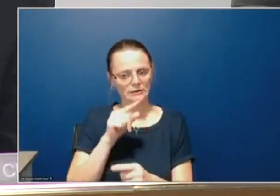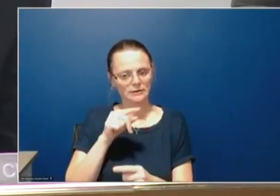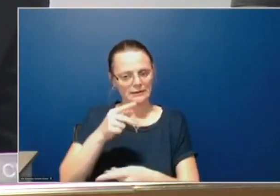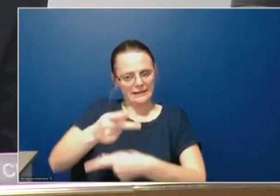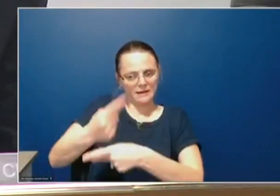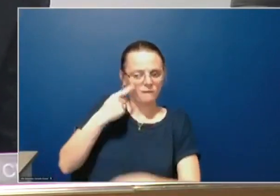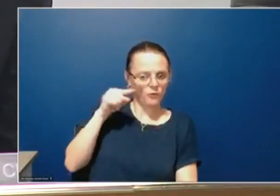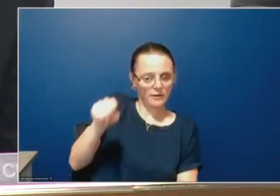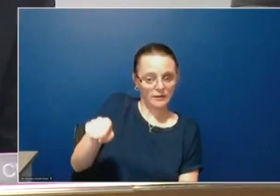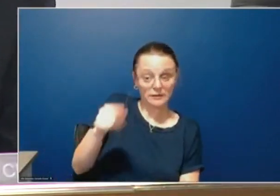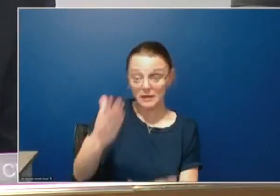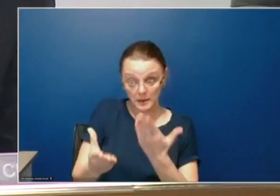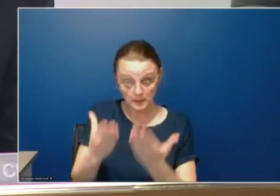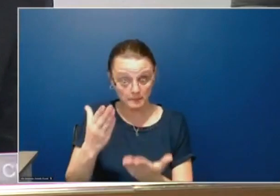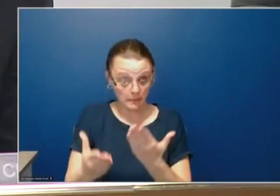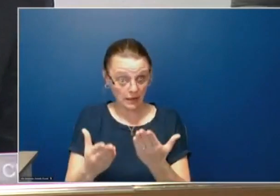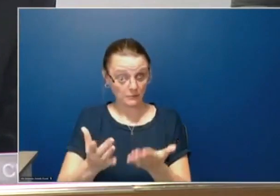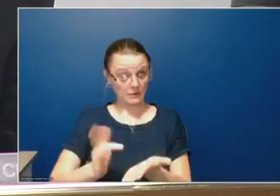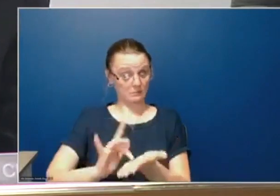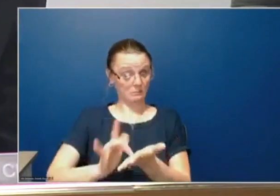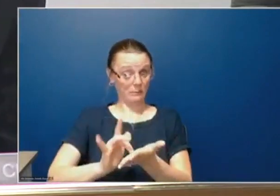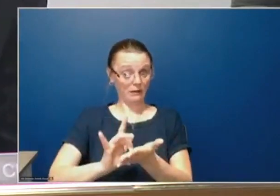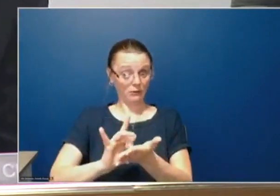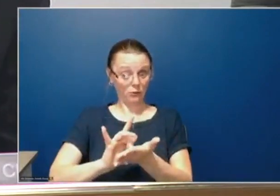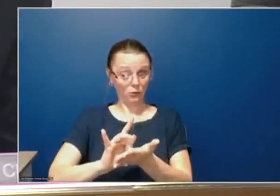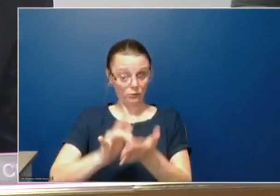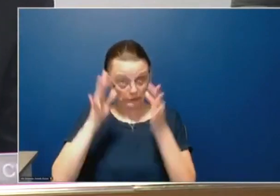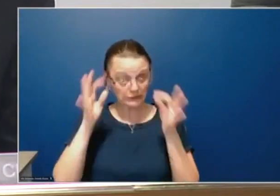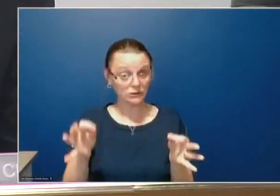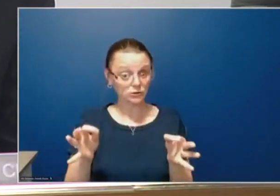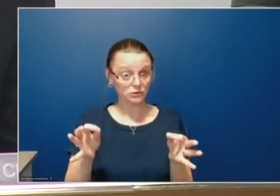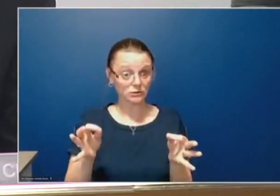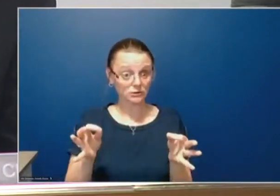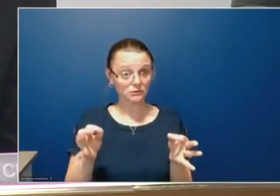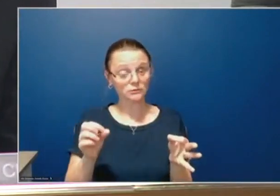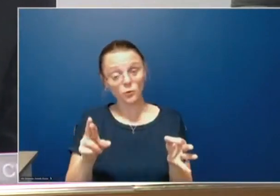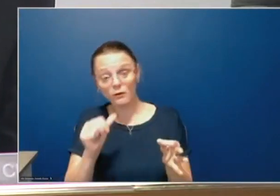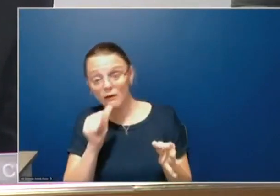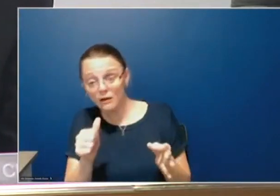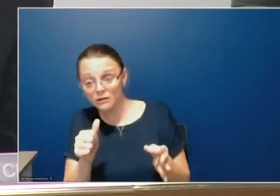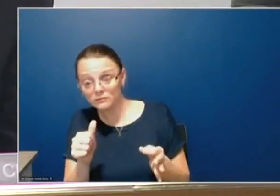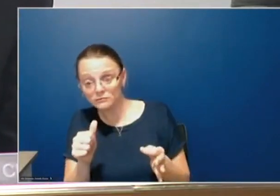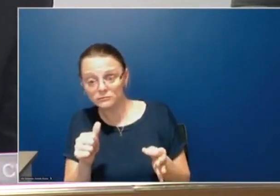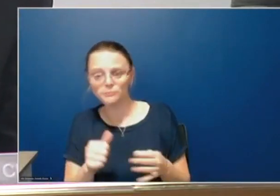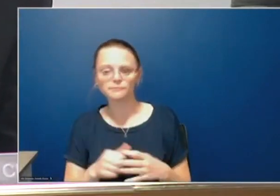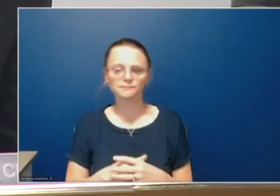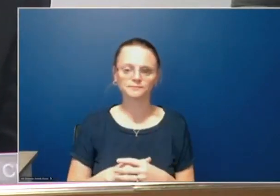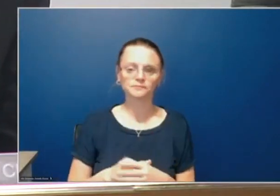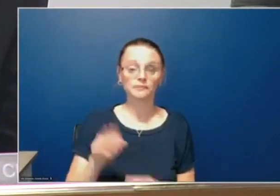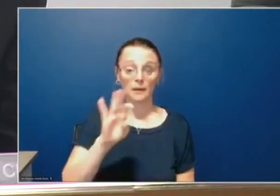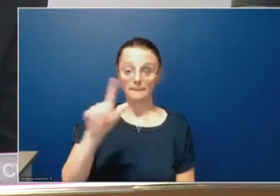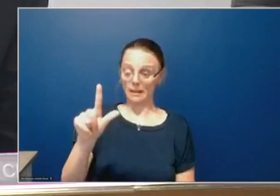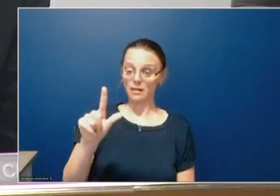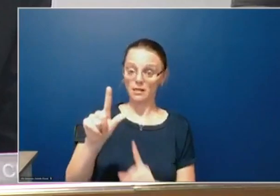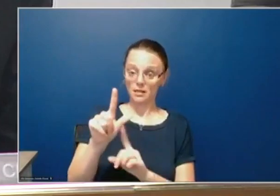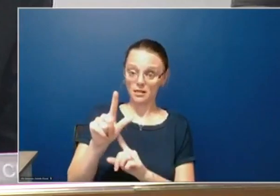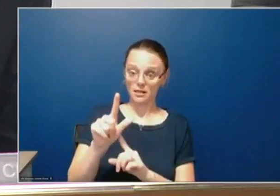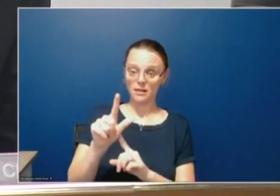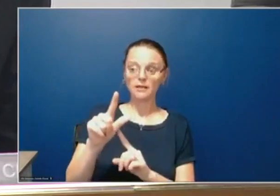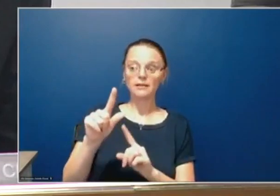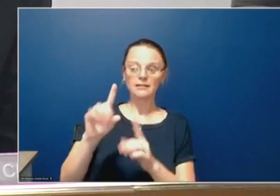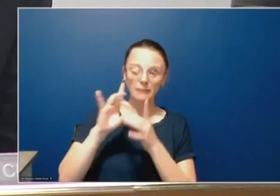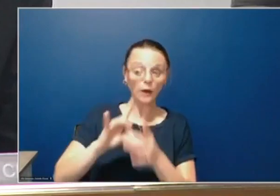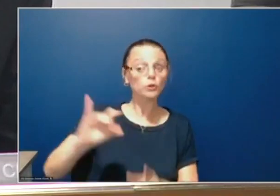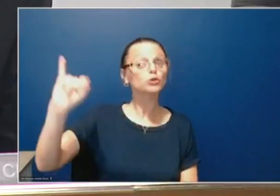that might include medical interventions. Sometimes it might not. This is a bill that's ultimately about insurance coverage, not